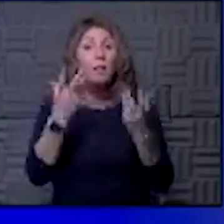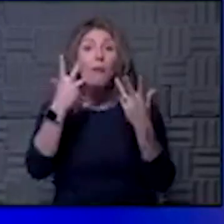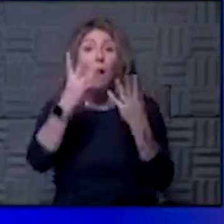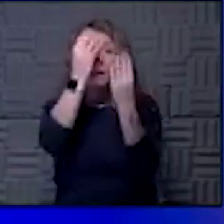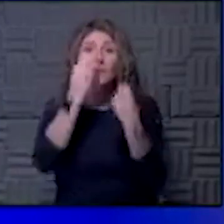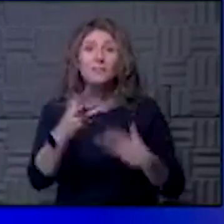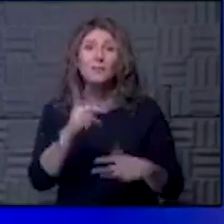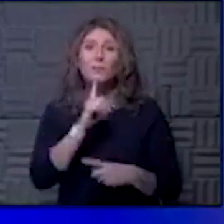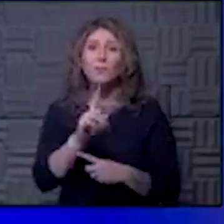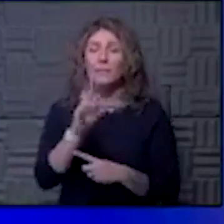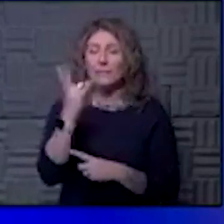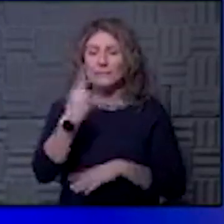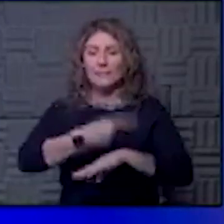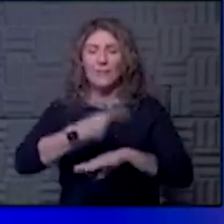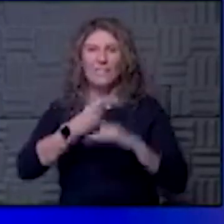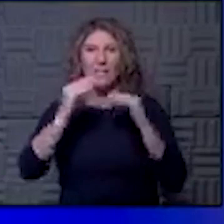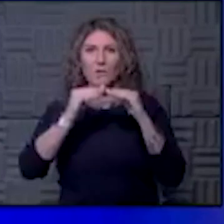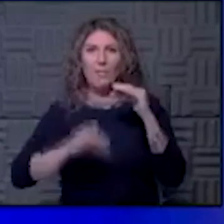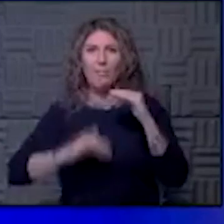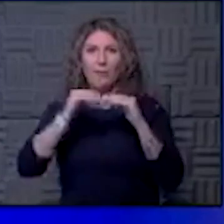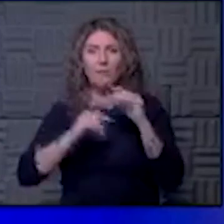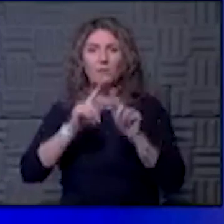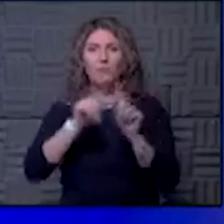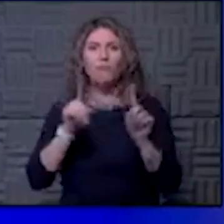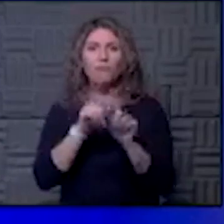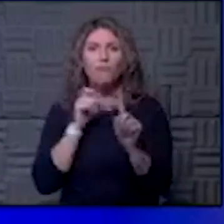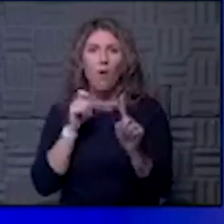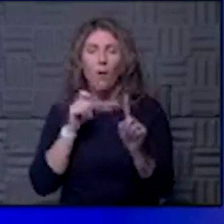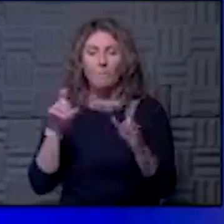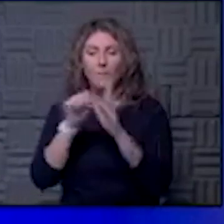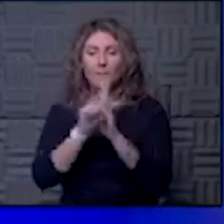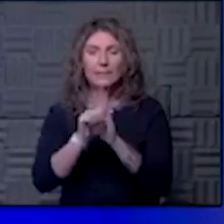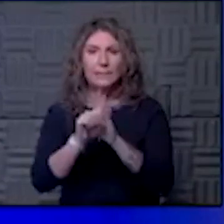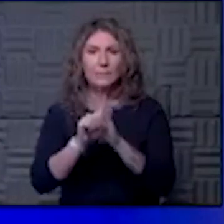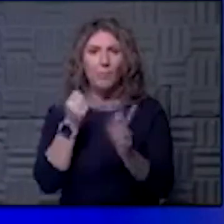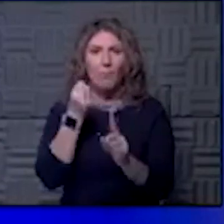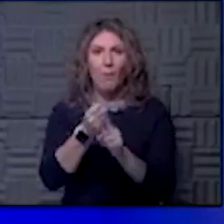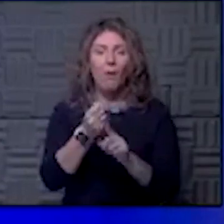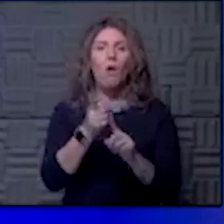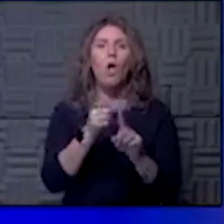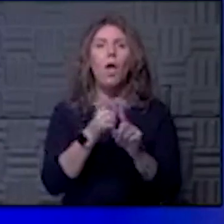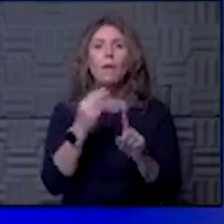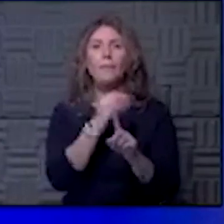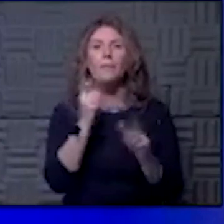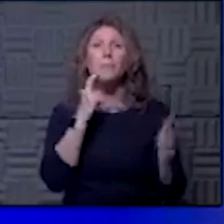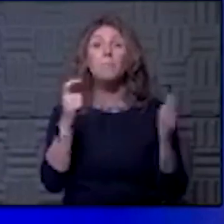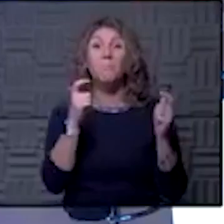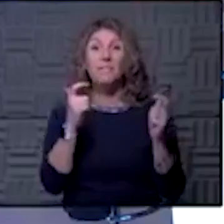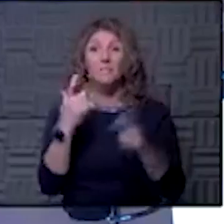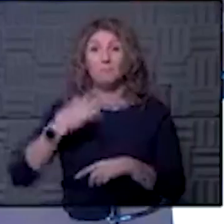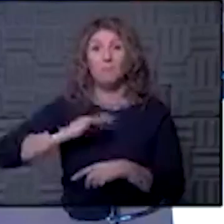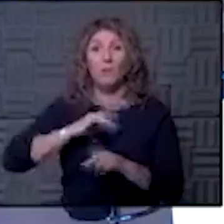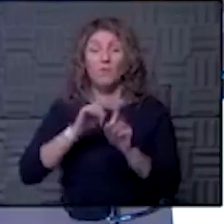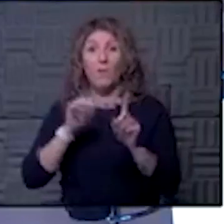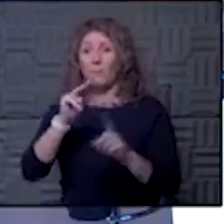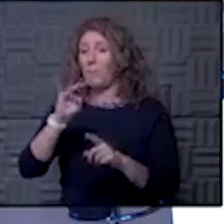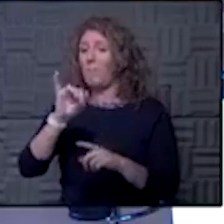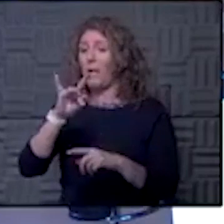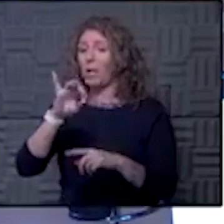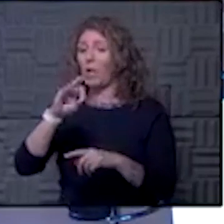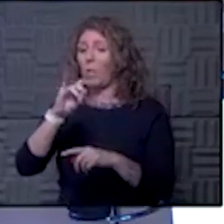is really 7 days or less from the symptom onset is when you're going to have the biggest benefit from the monoclonal antibodies. Yeah.